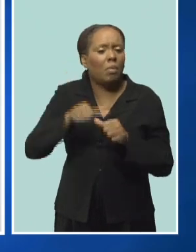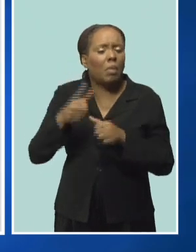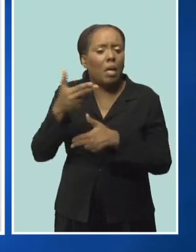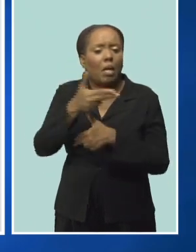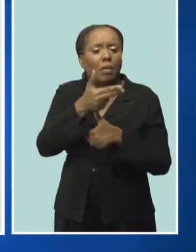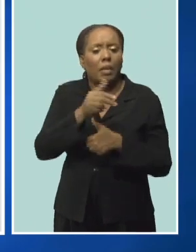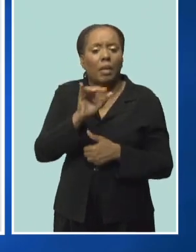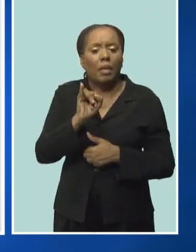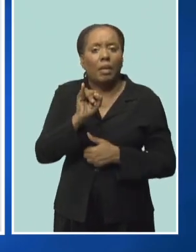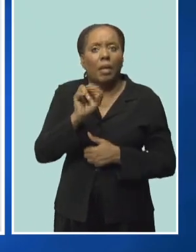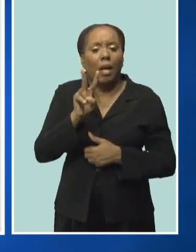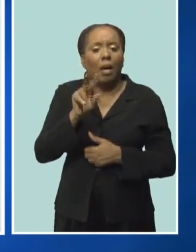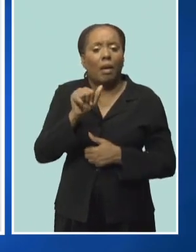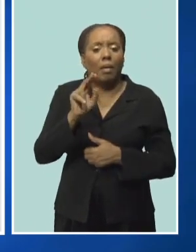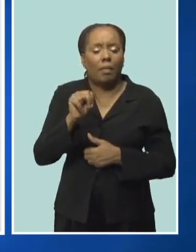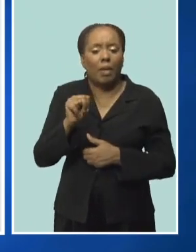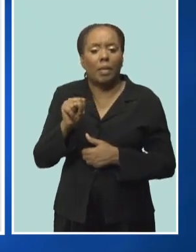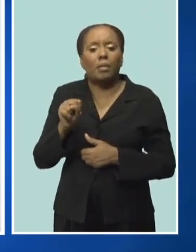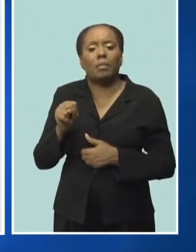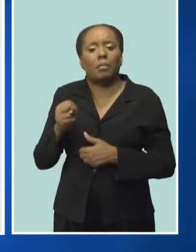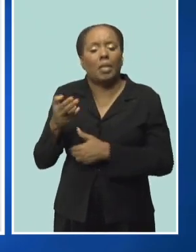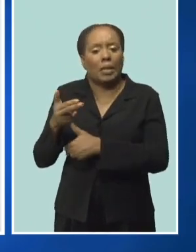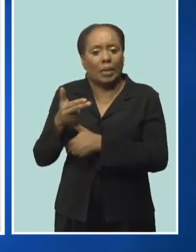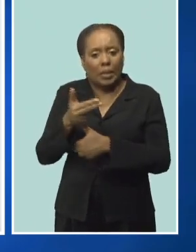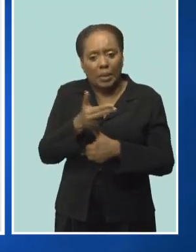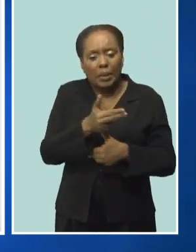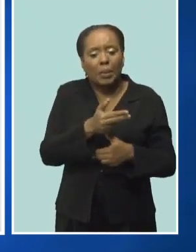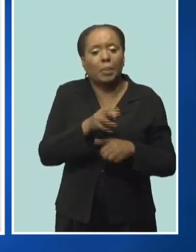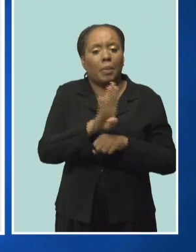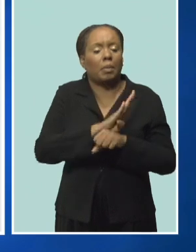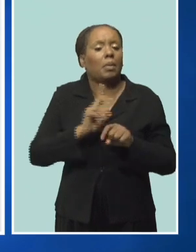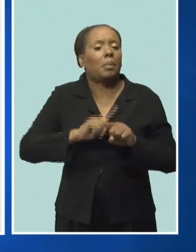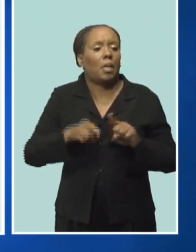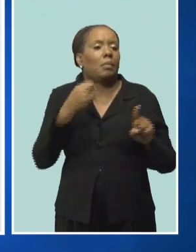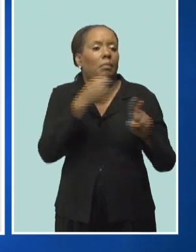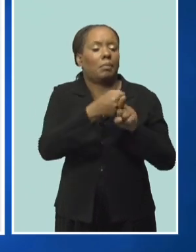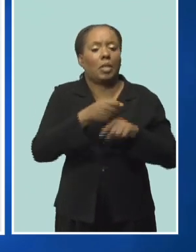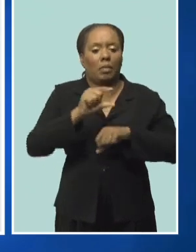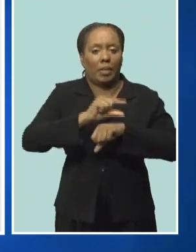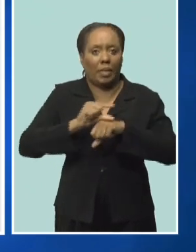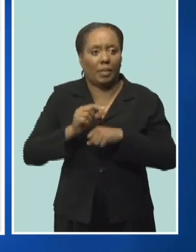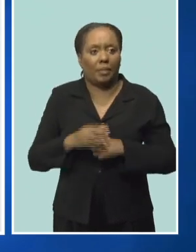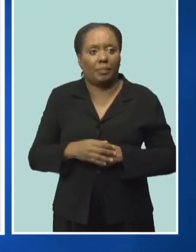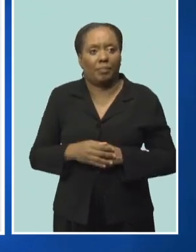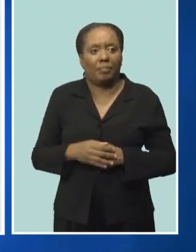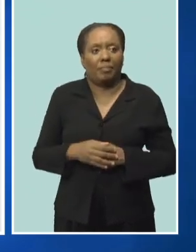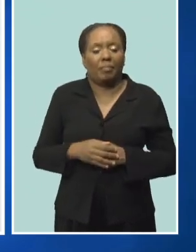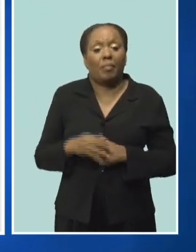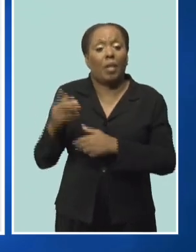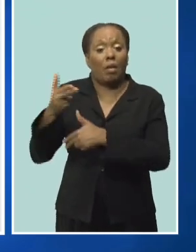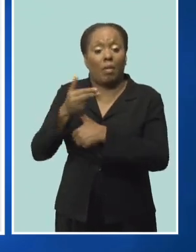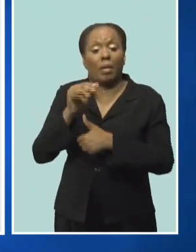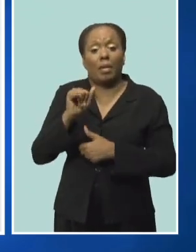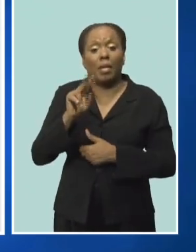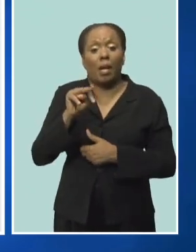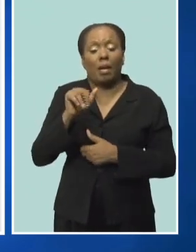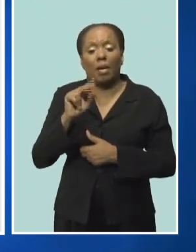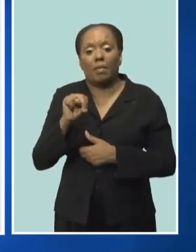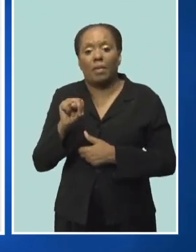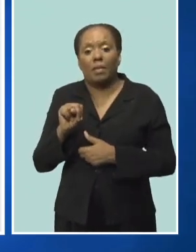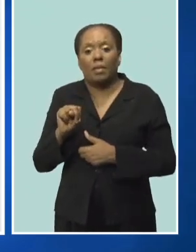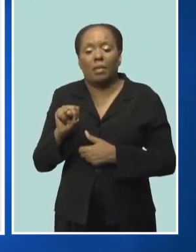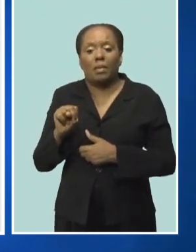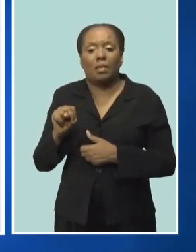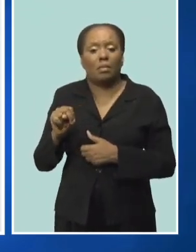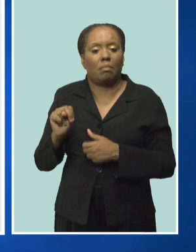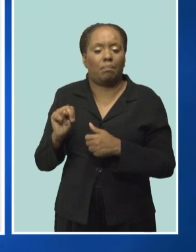was dead on coming to Barbados, and it ended up going to Grenada. Equally, Hurricane Ivan changed its speed as this one